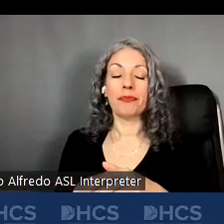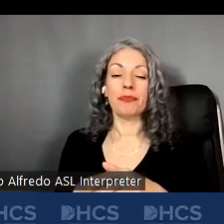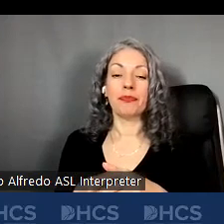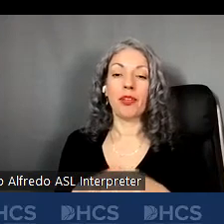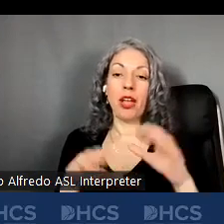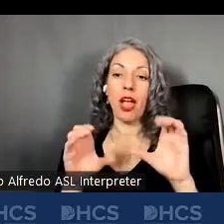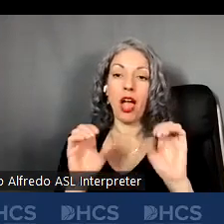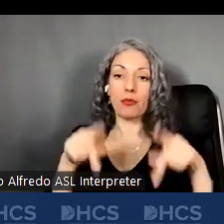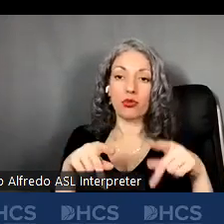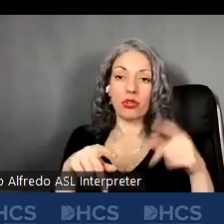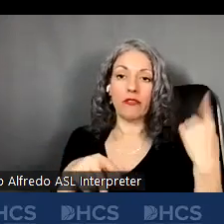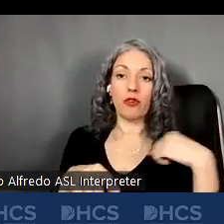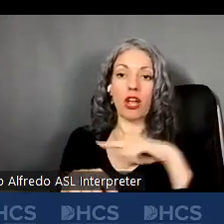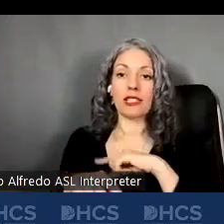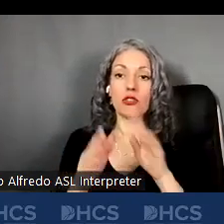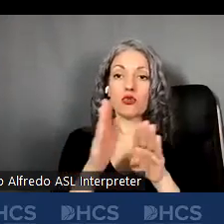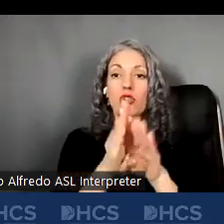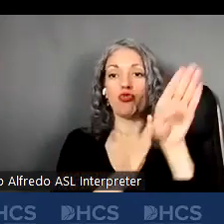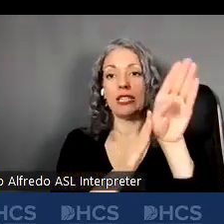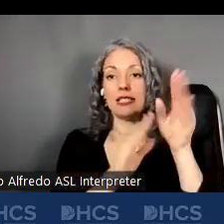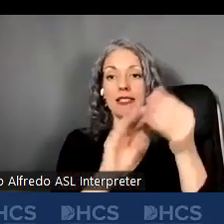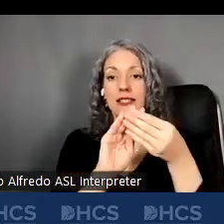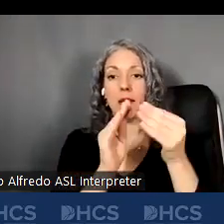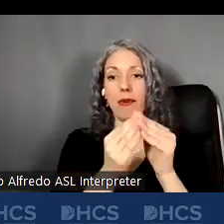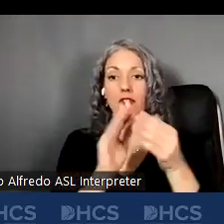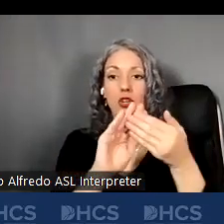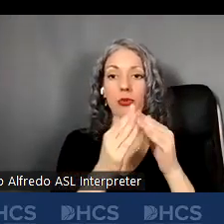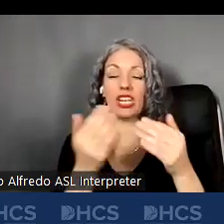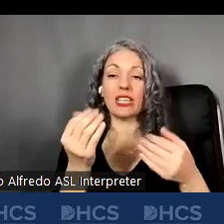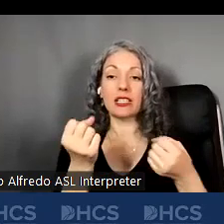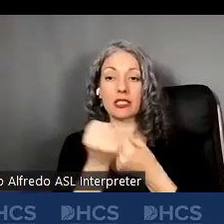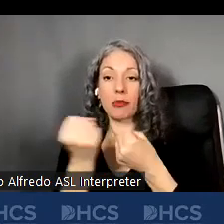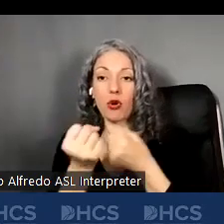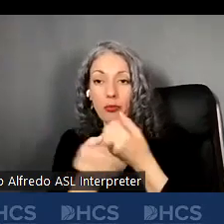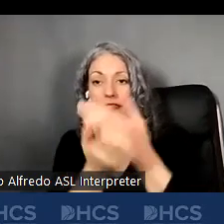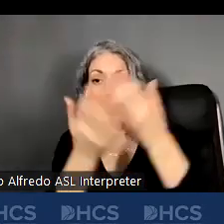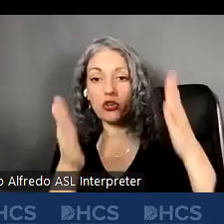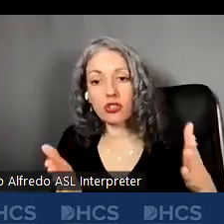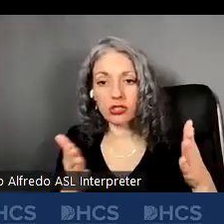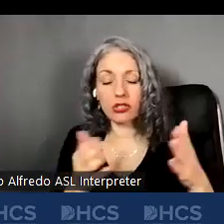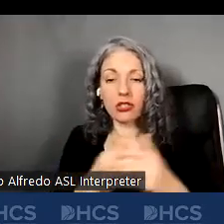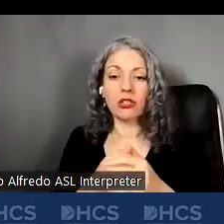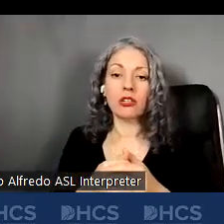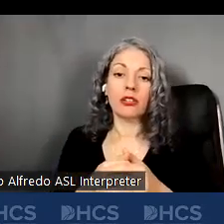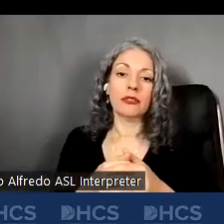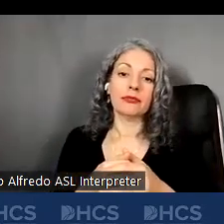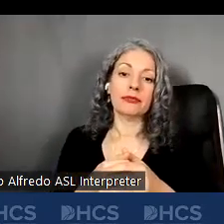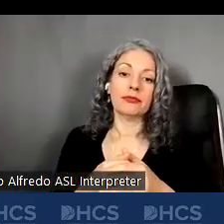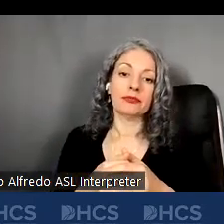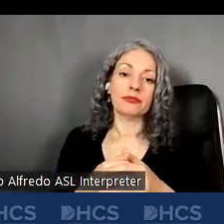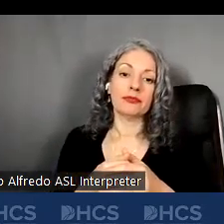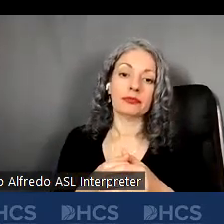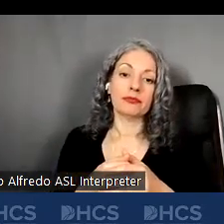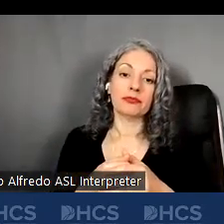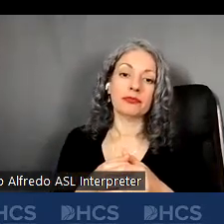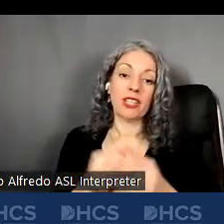opportunities for us to really increase the number of community support providers that provide the community, the